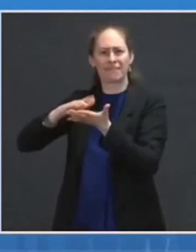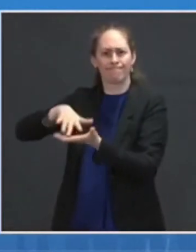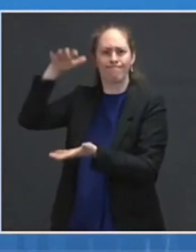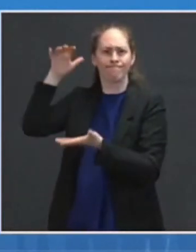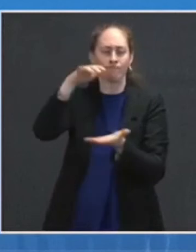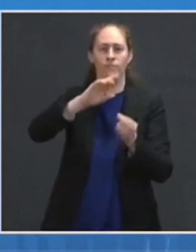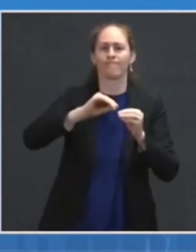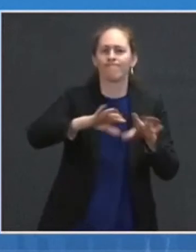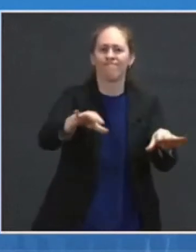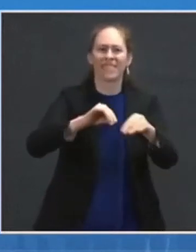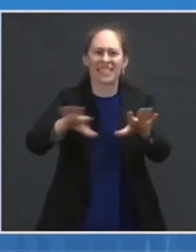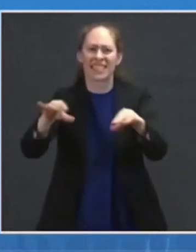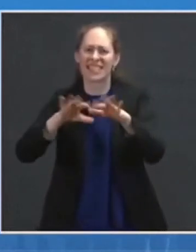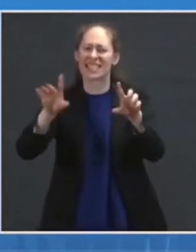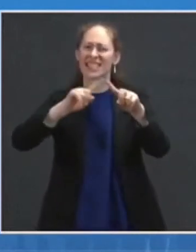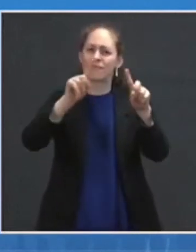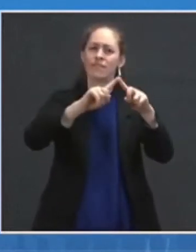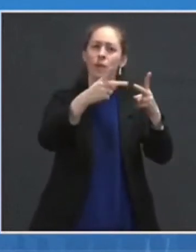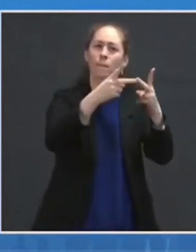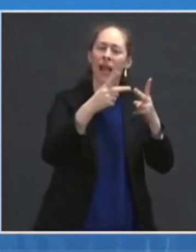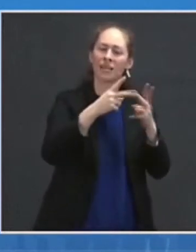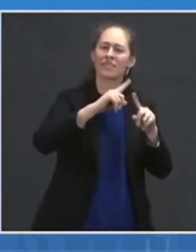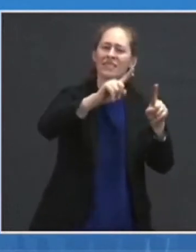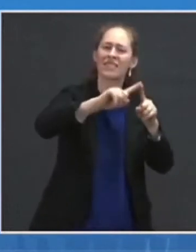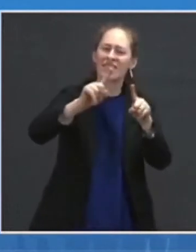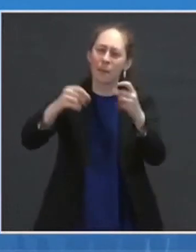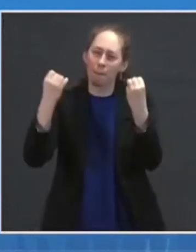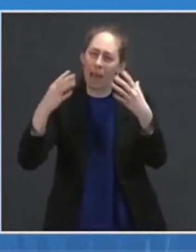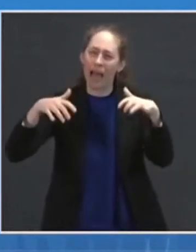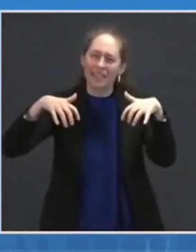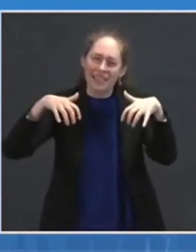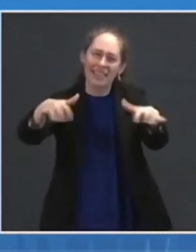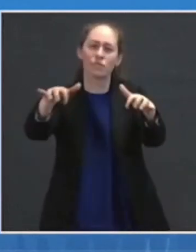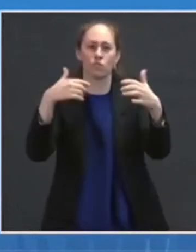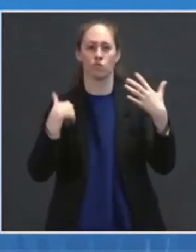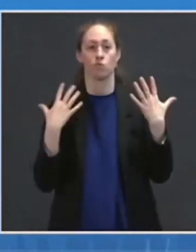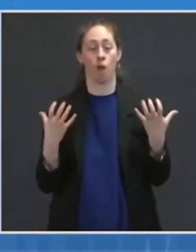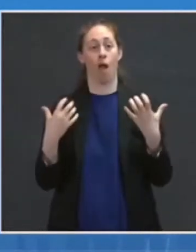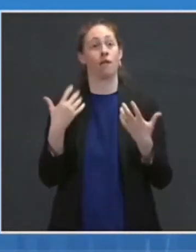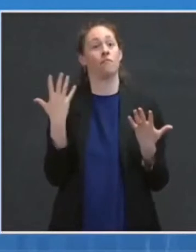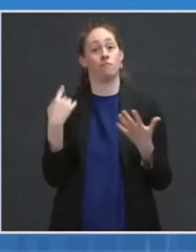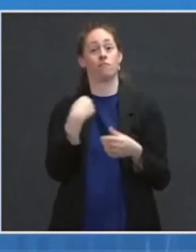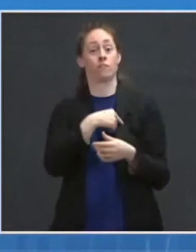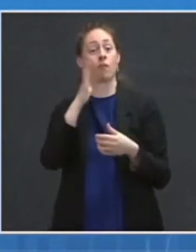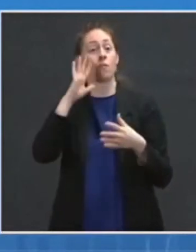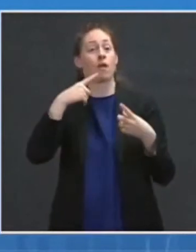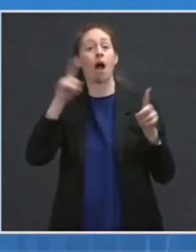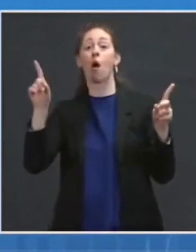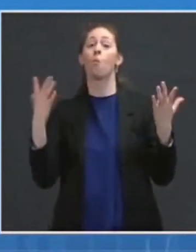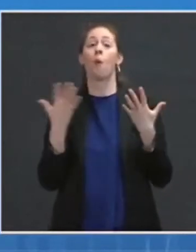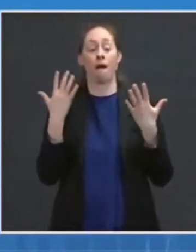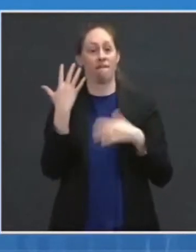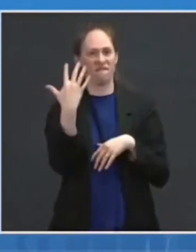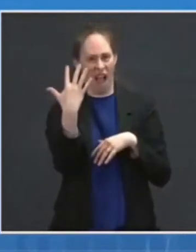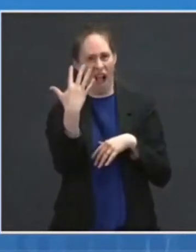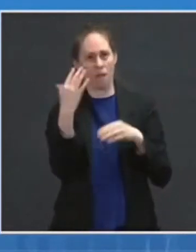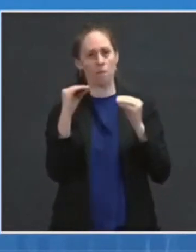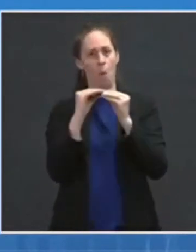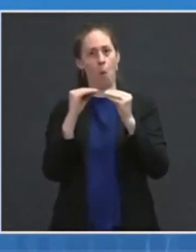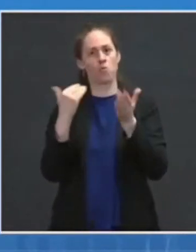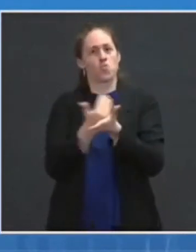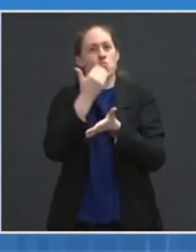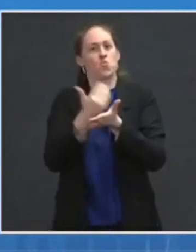vaccinated. Today, I'm pleased to announce we'll be opening 5 additional vaccination centers, 1 in